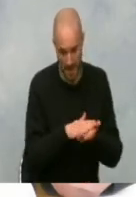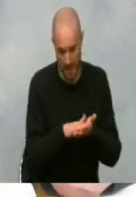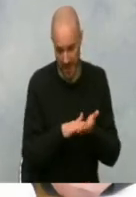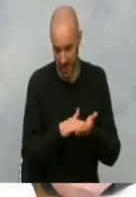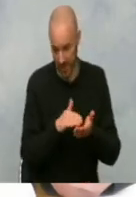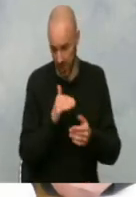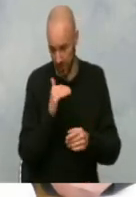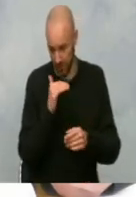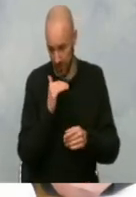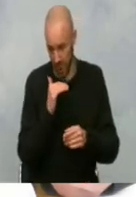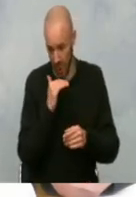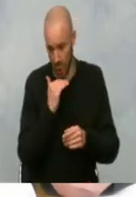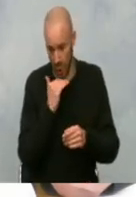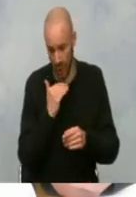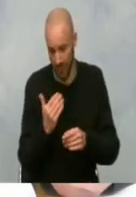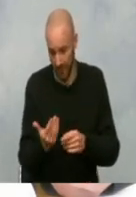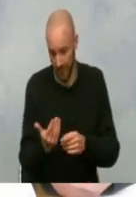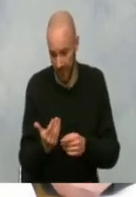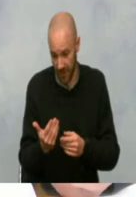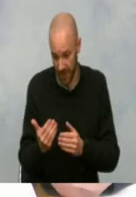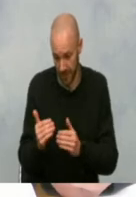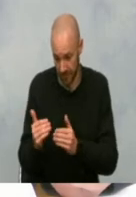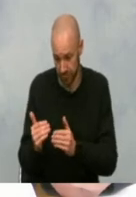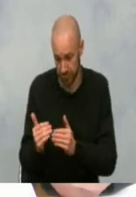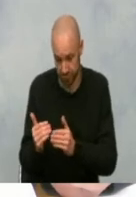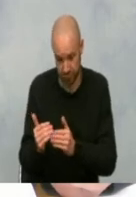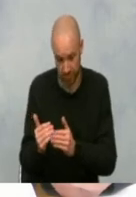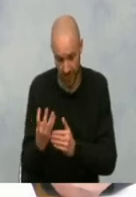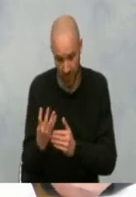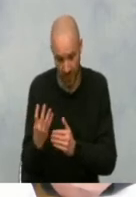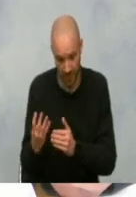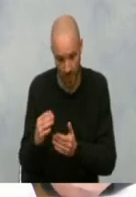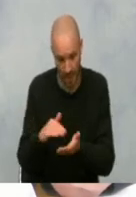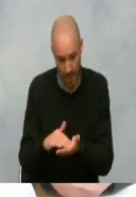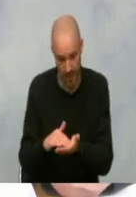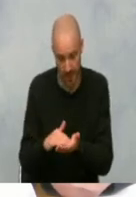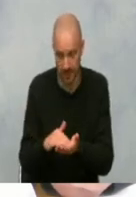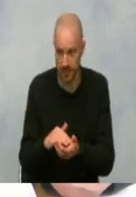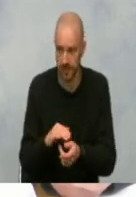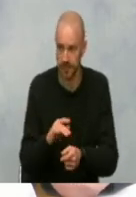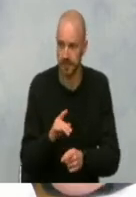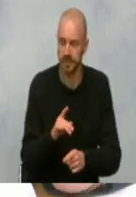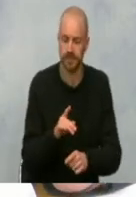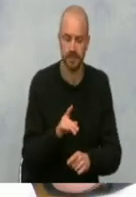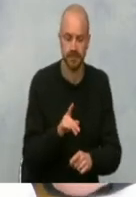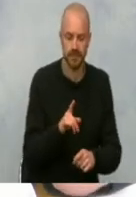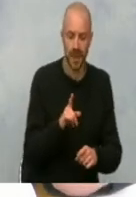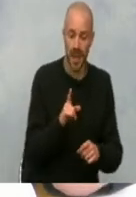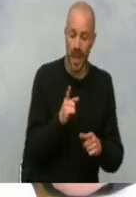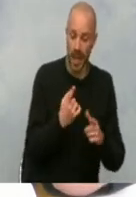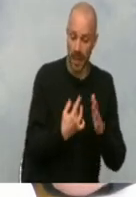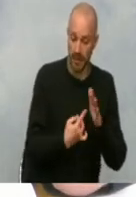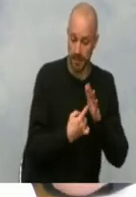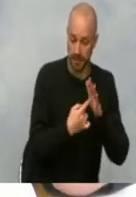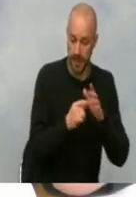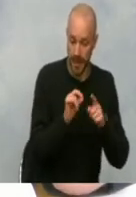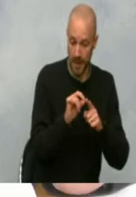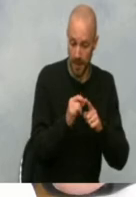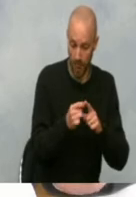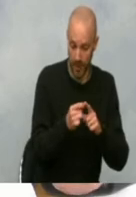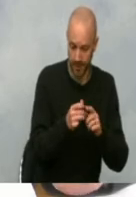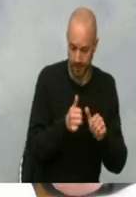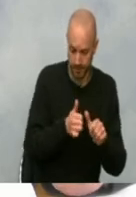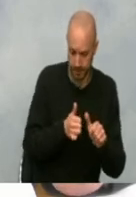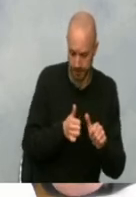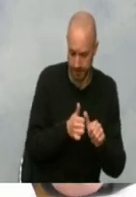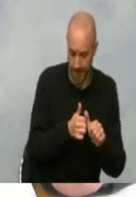that figure of £44 million. And again, a key point, that this is reinforced right